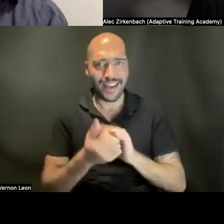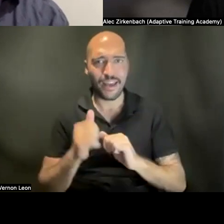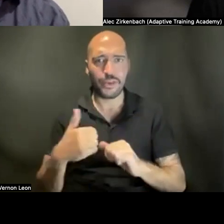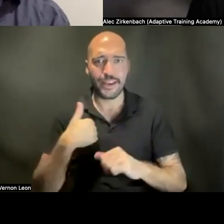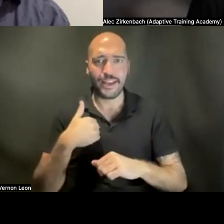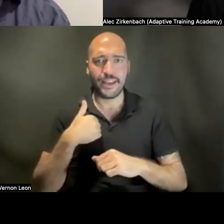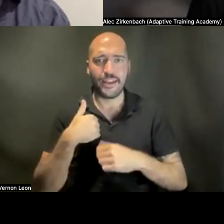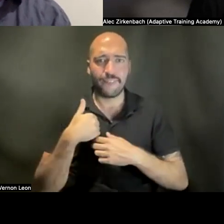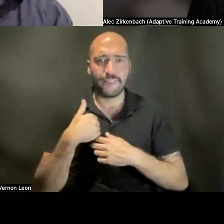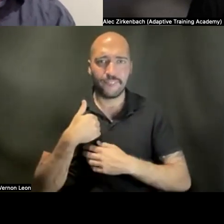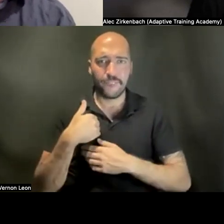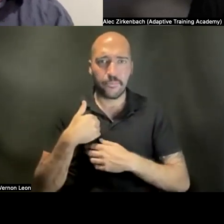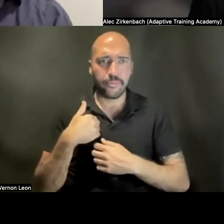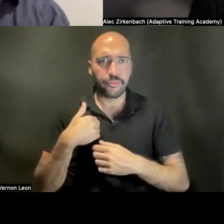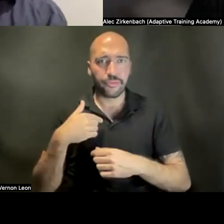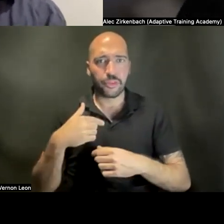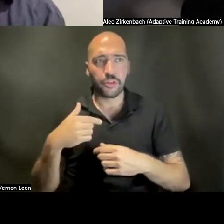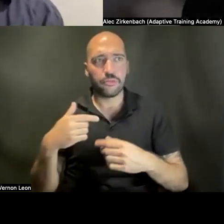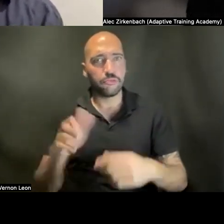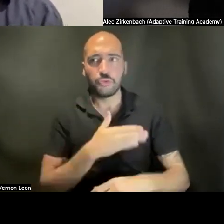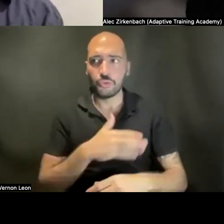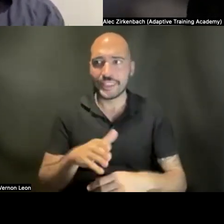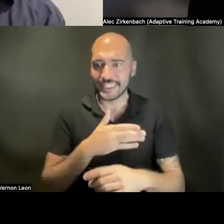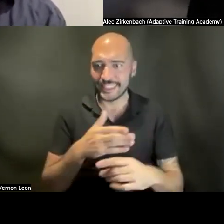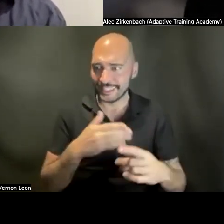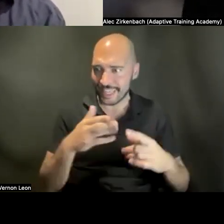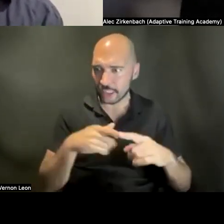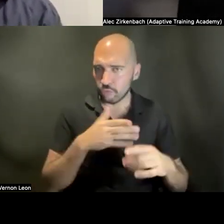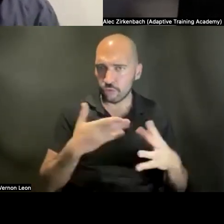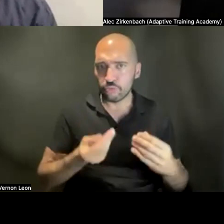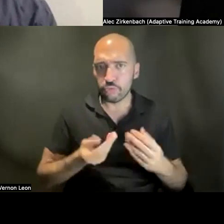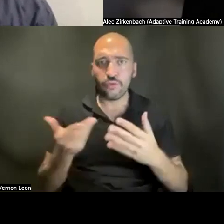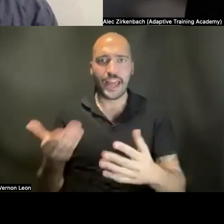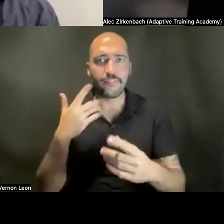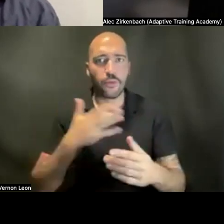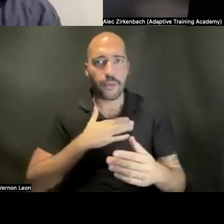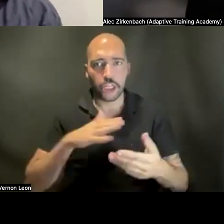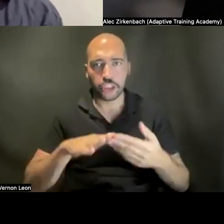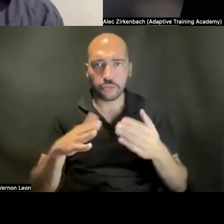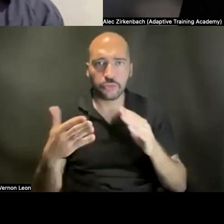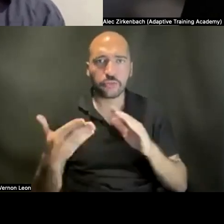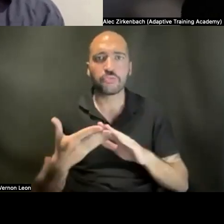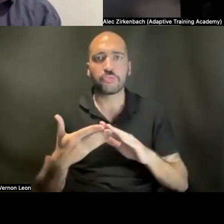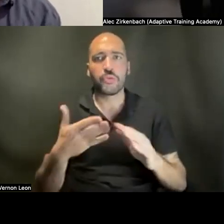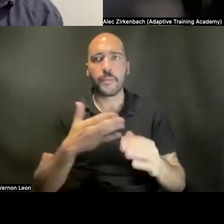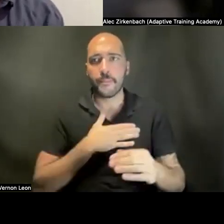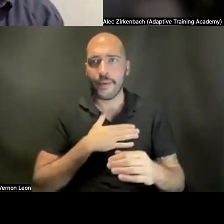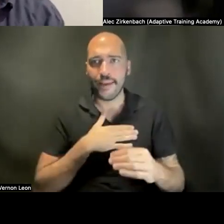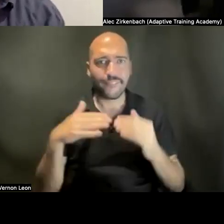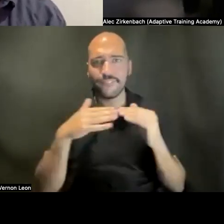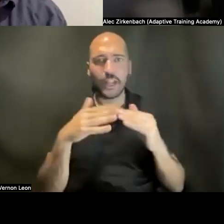I musically provide for my community, my